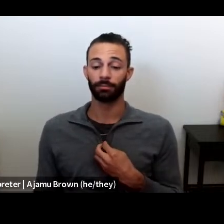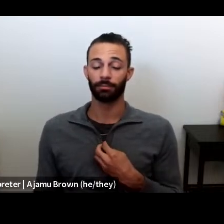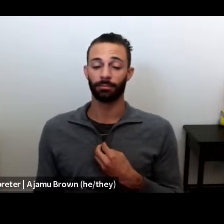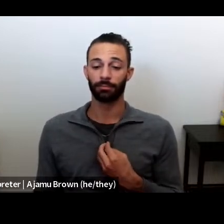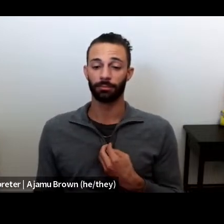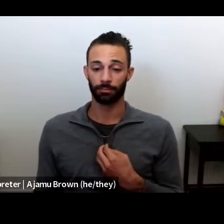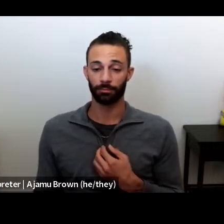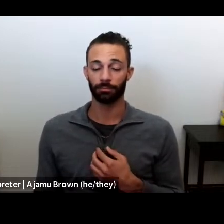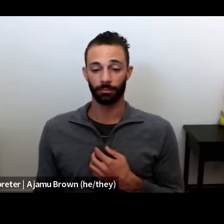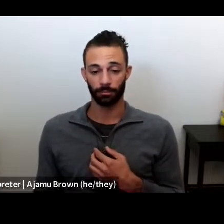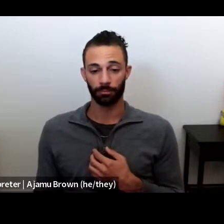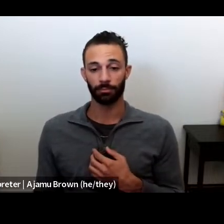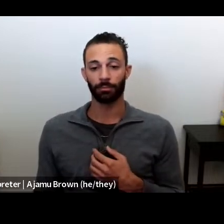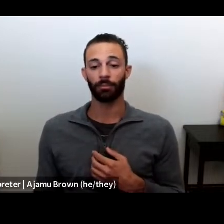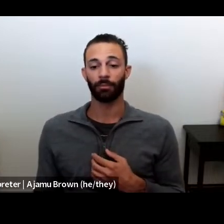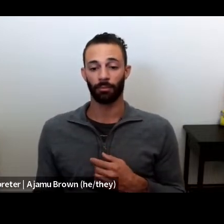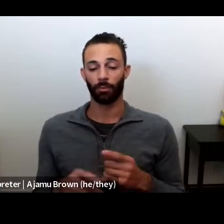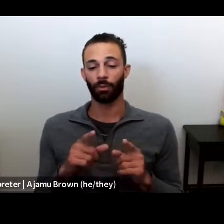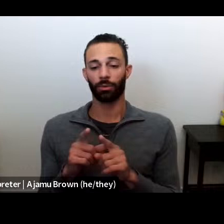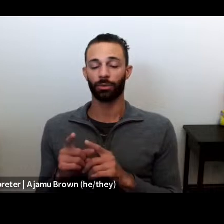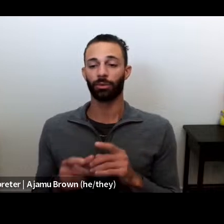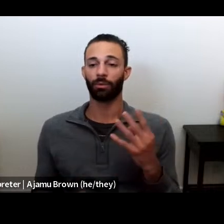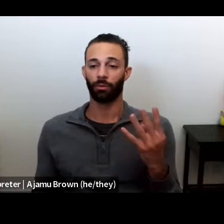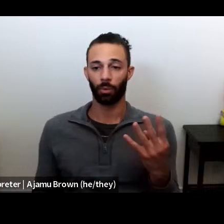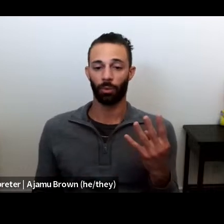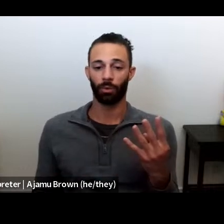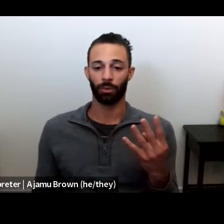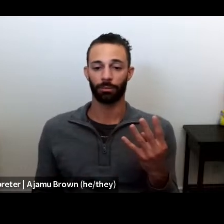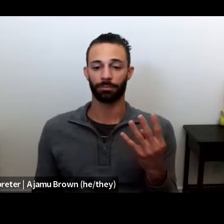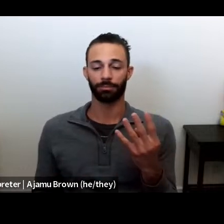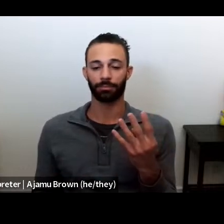also have the Four of Cups.